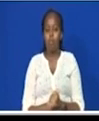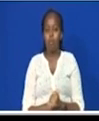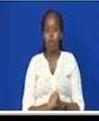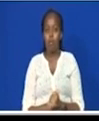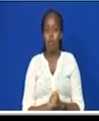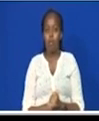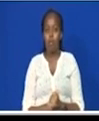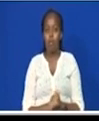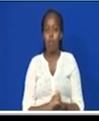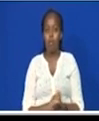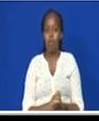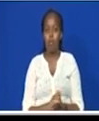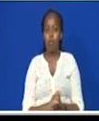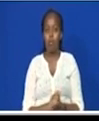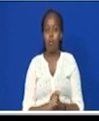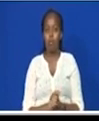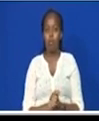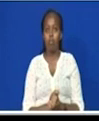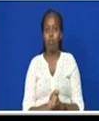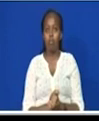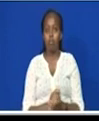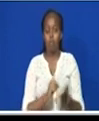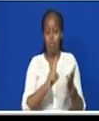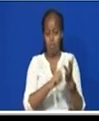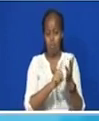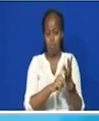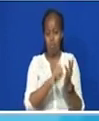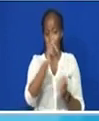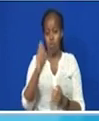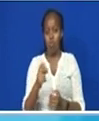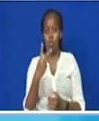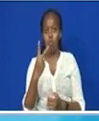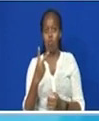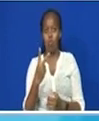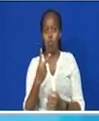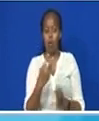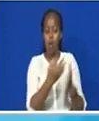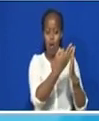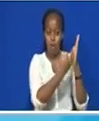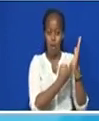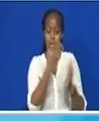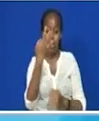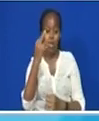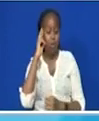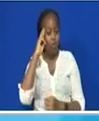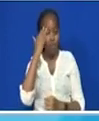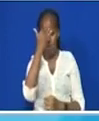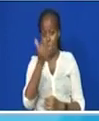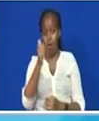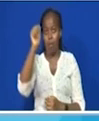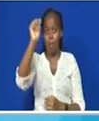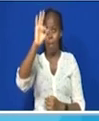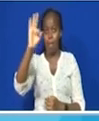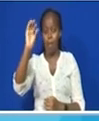be agroforestry. And then the other question, outline 3 reasons why afforestation is